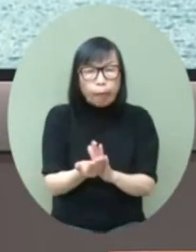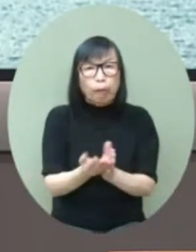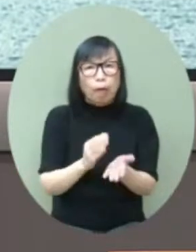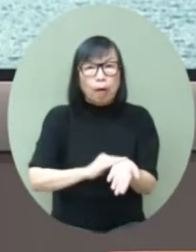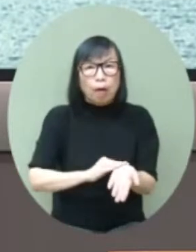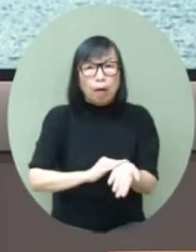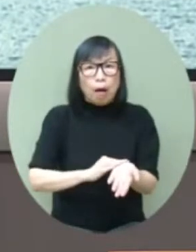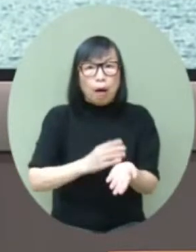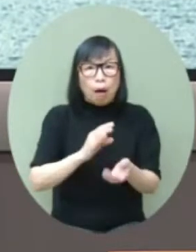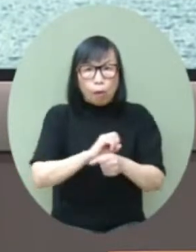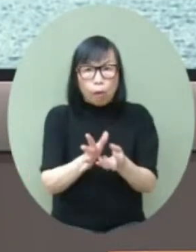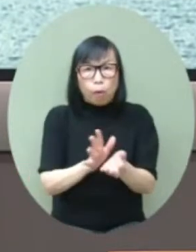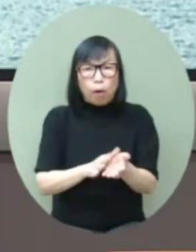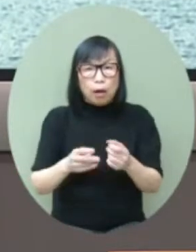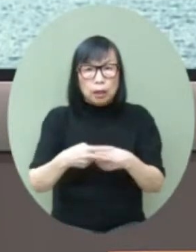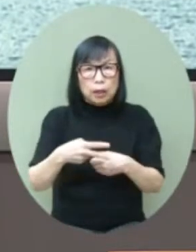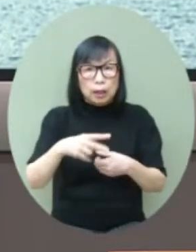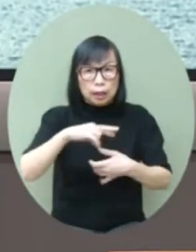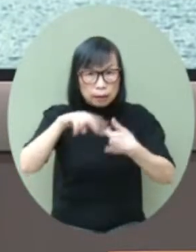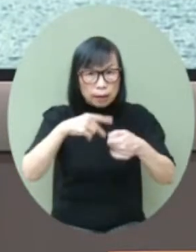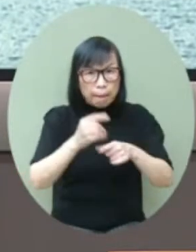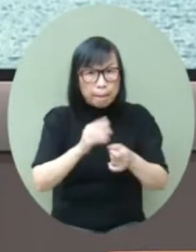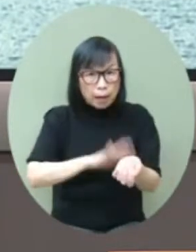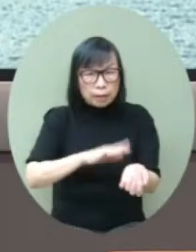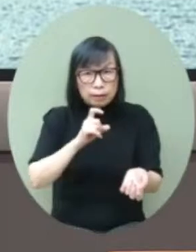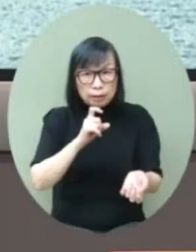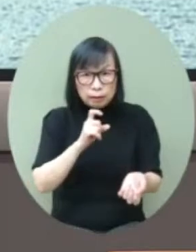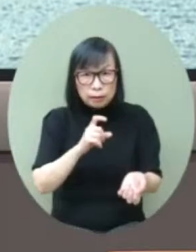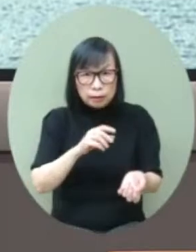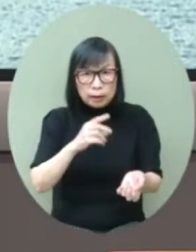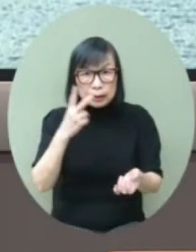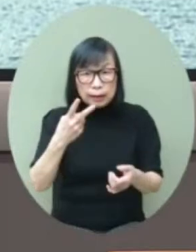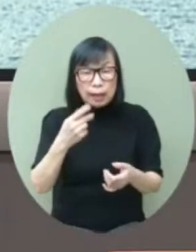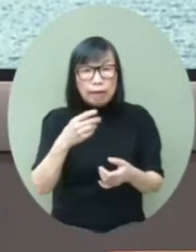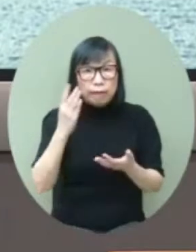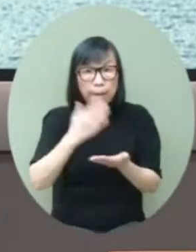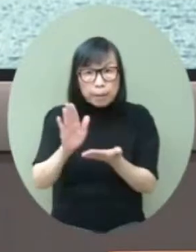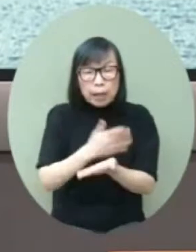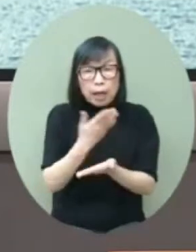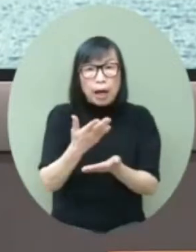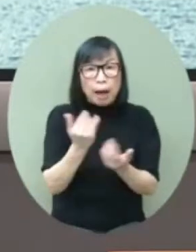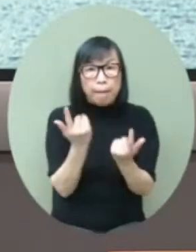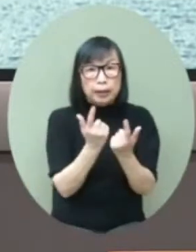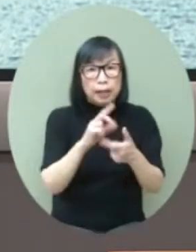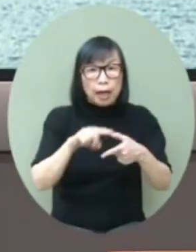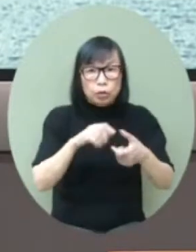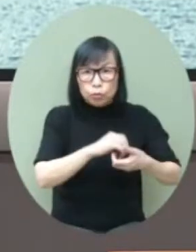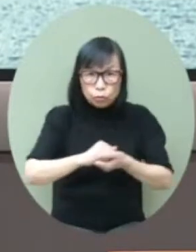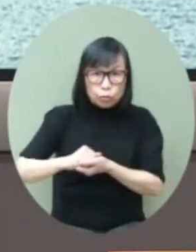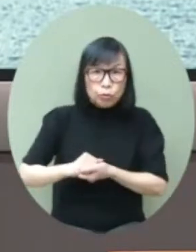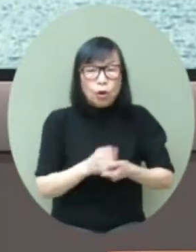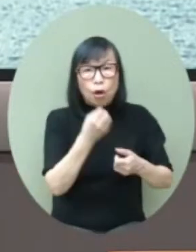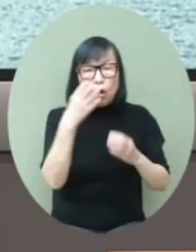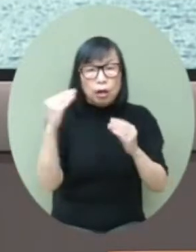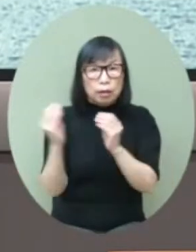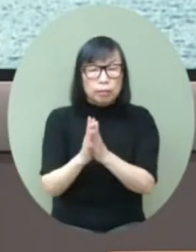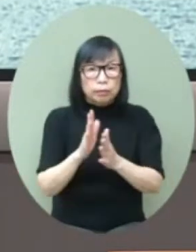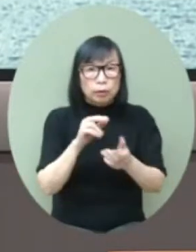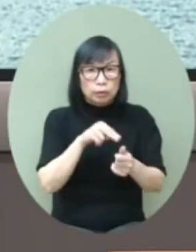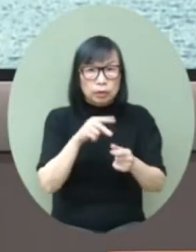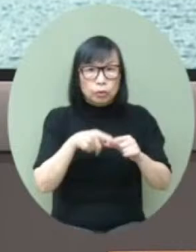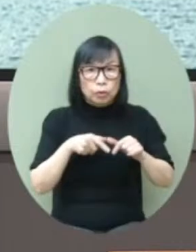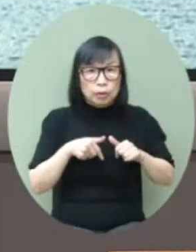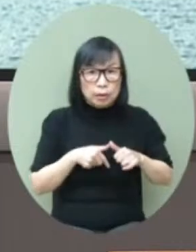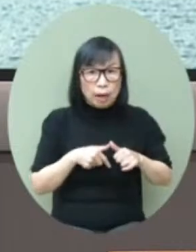348 patients who are tested positive that are scattered in the